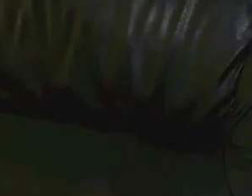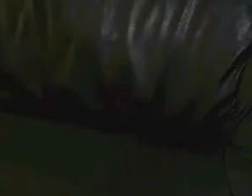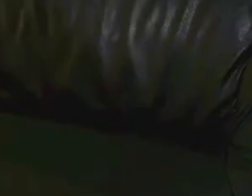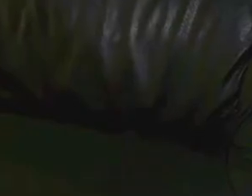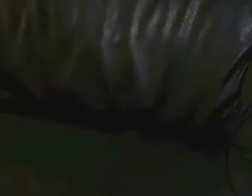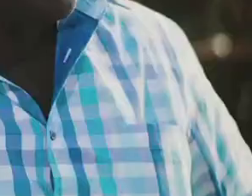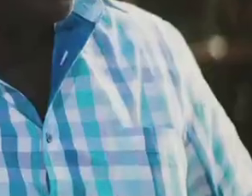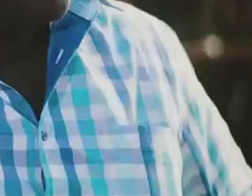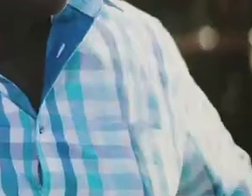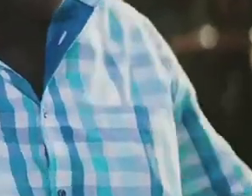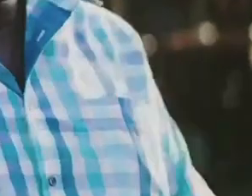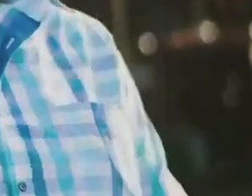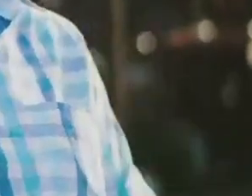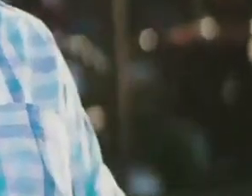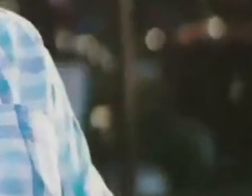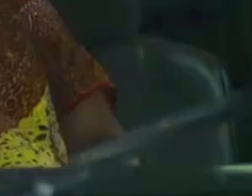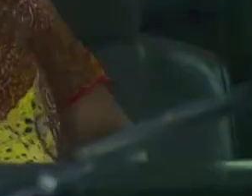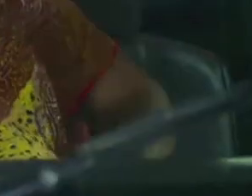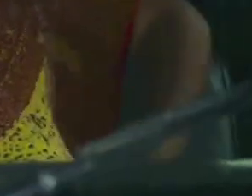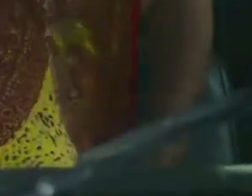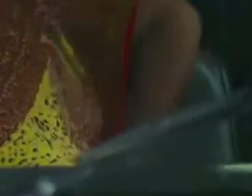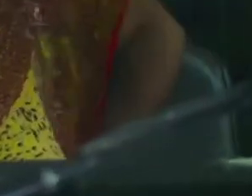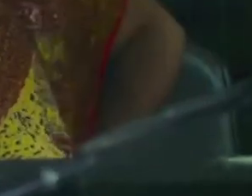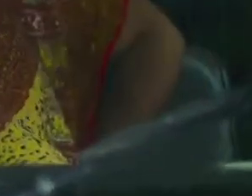can provide for us.